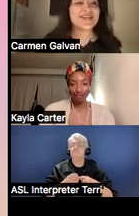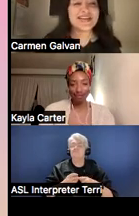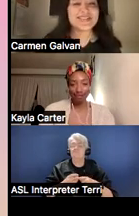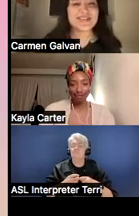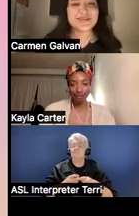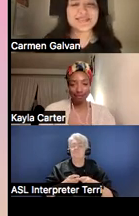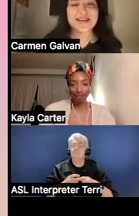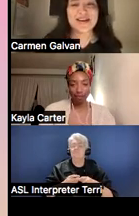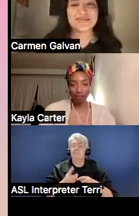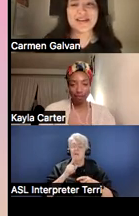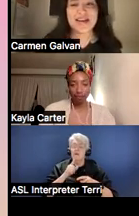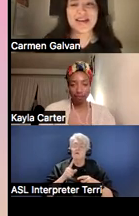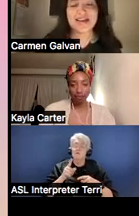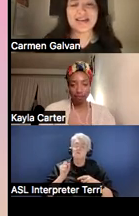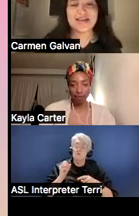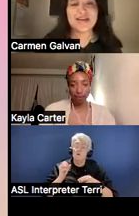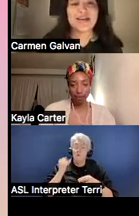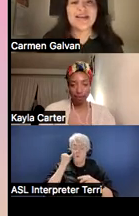So in terms of